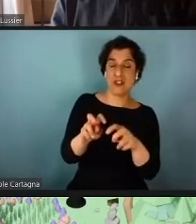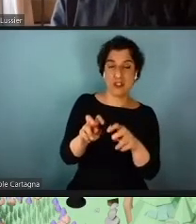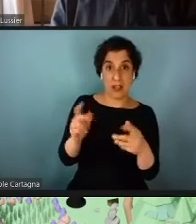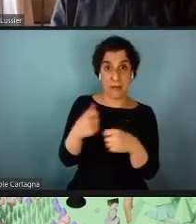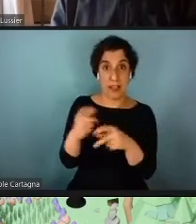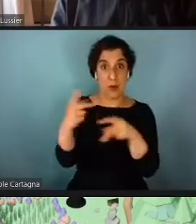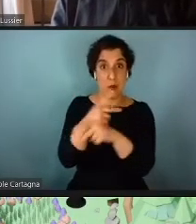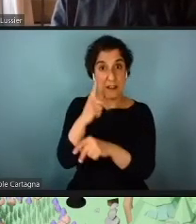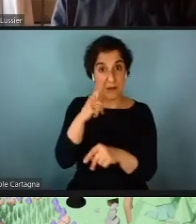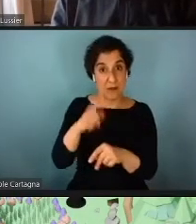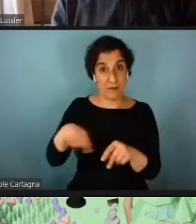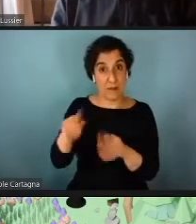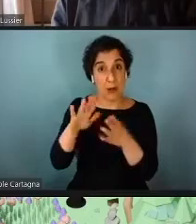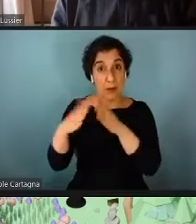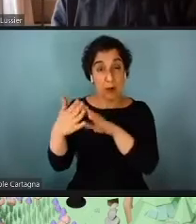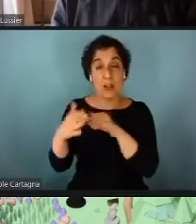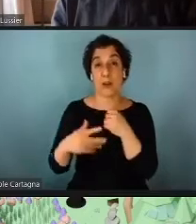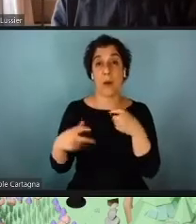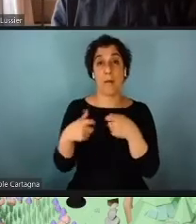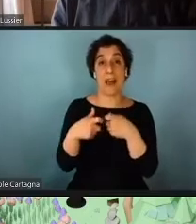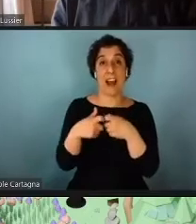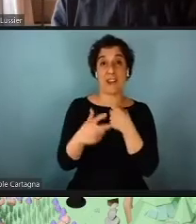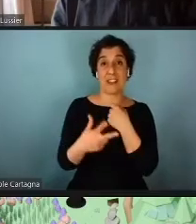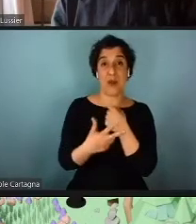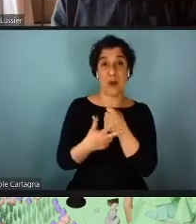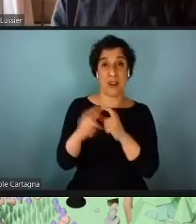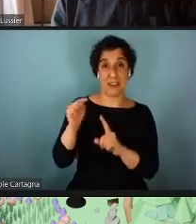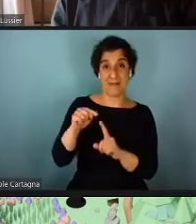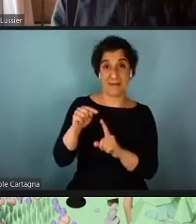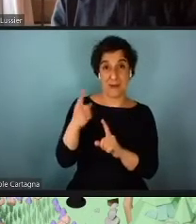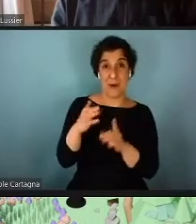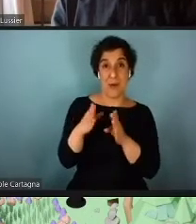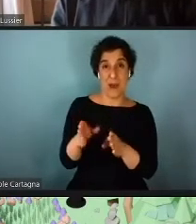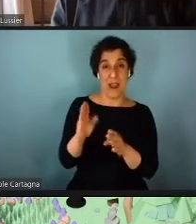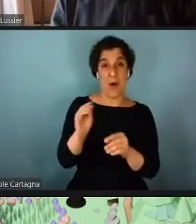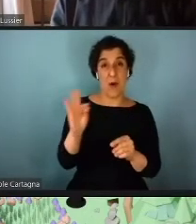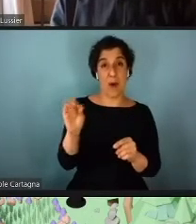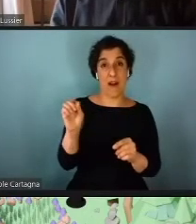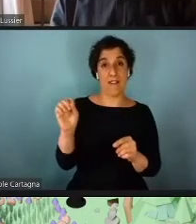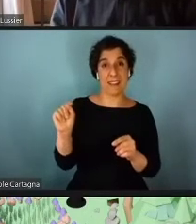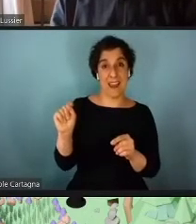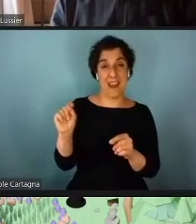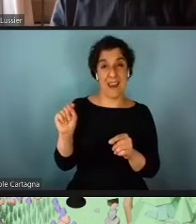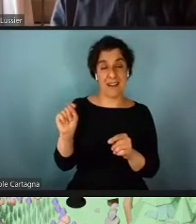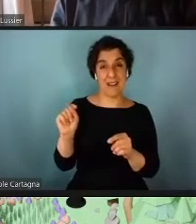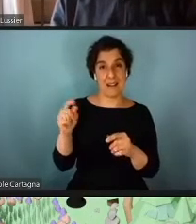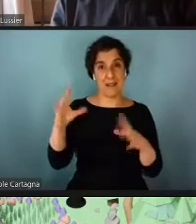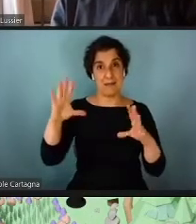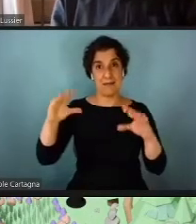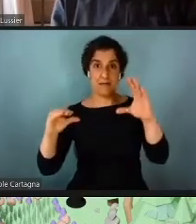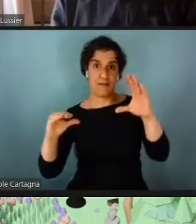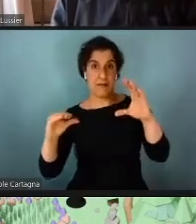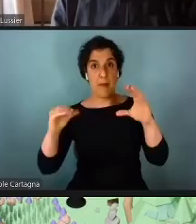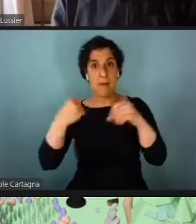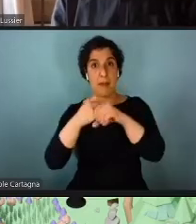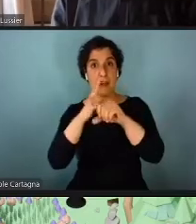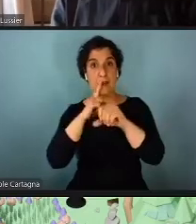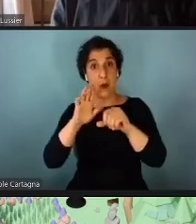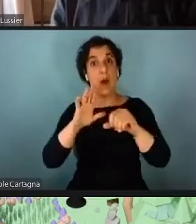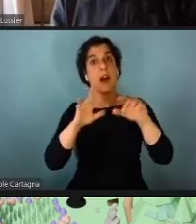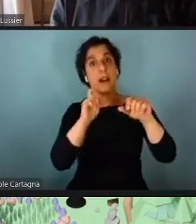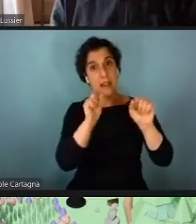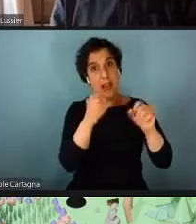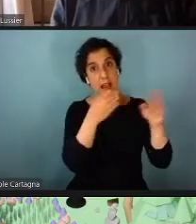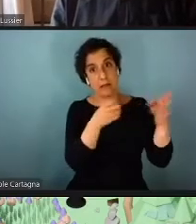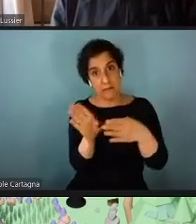so battery storage will be a way that we can offset that by making sure that people have the option to use their electricity